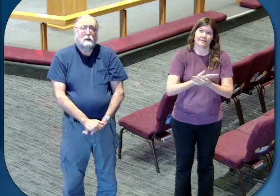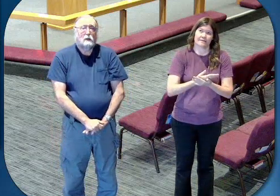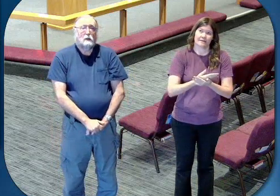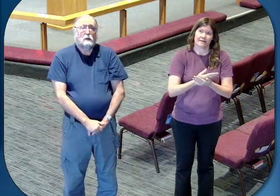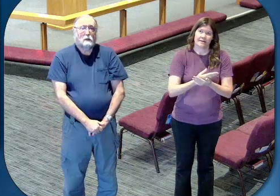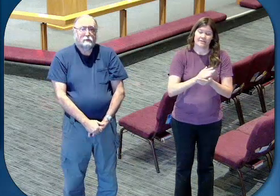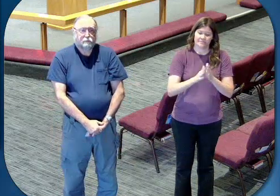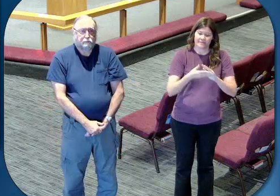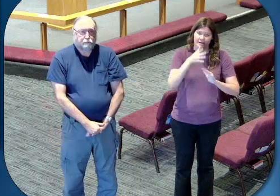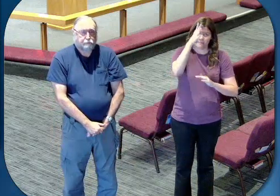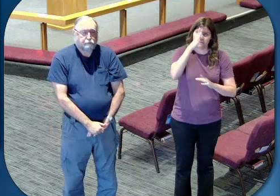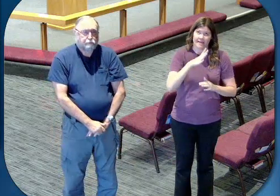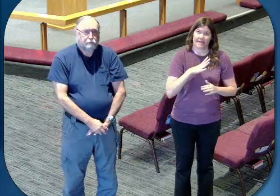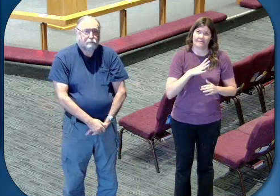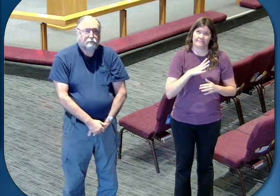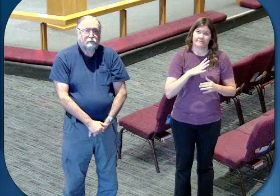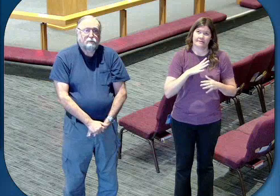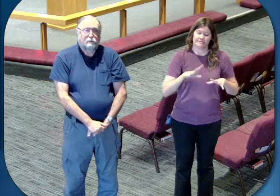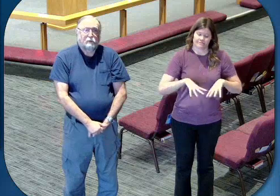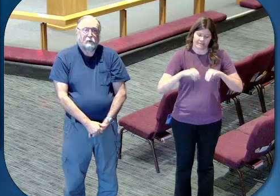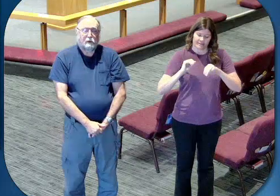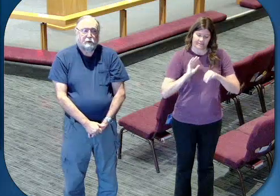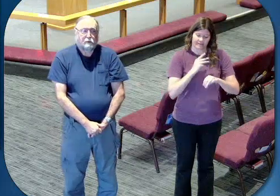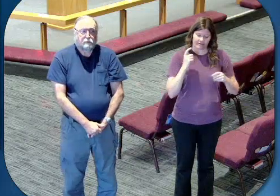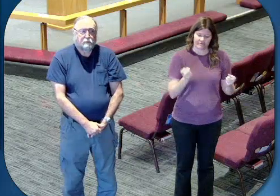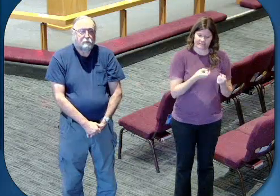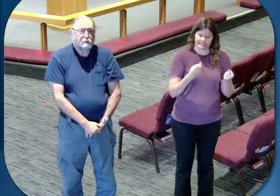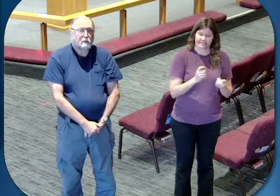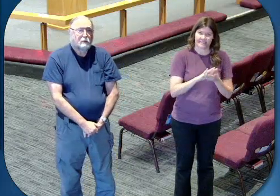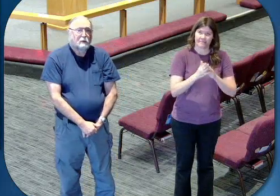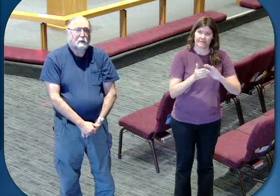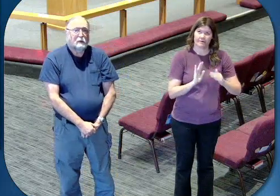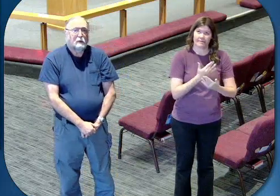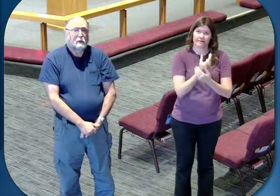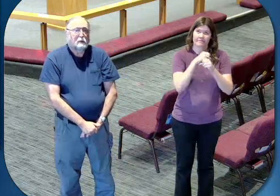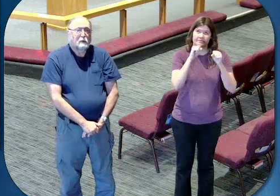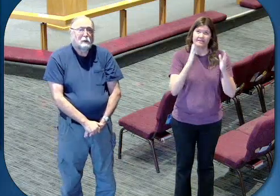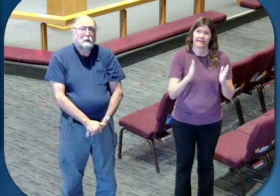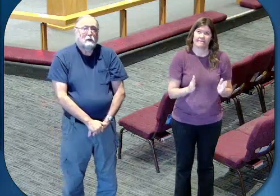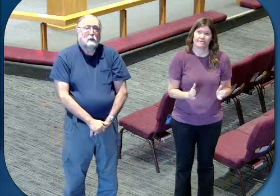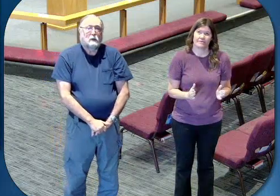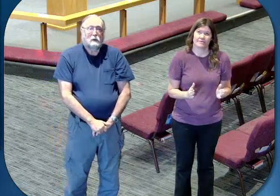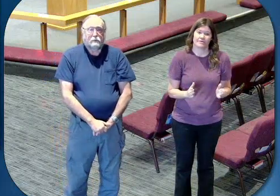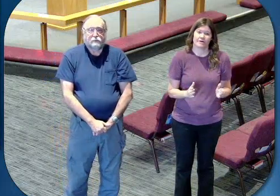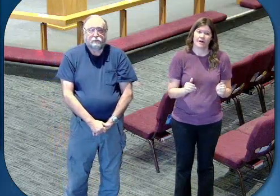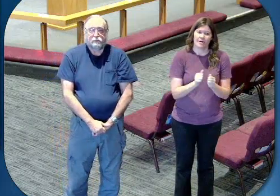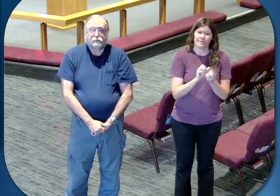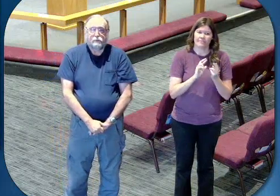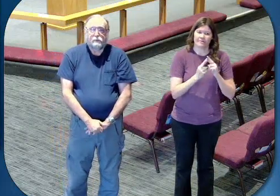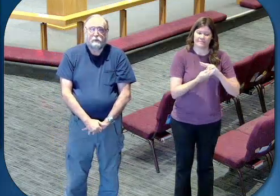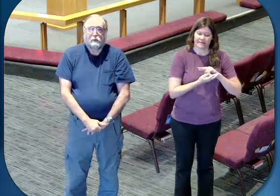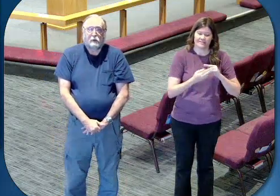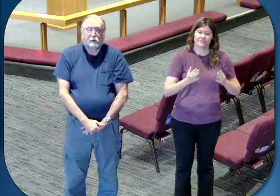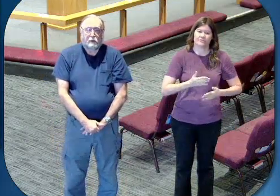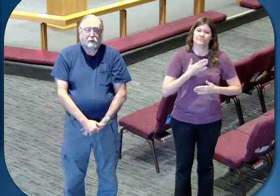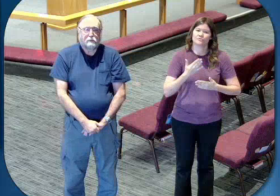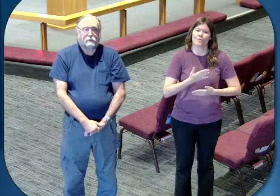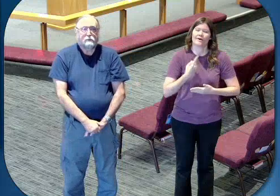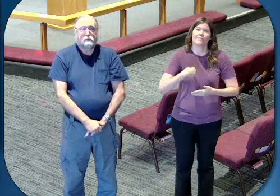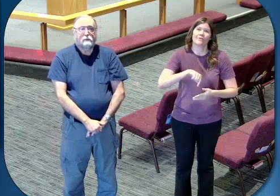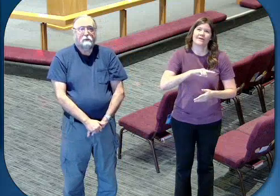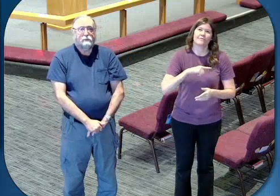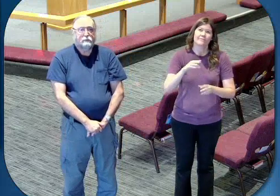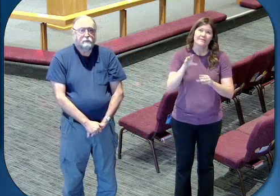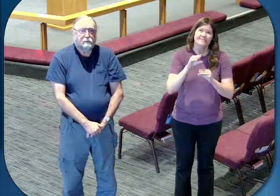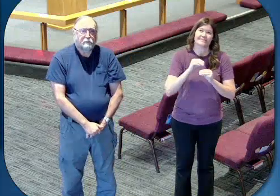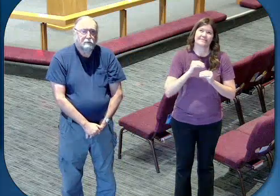the flesh to bear our sin and be our Savior. With repentant joy, we receive